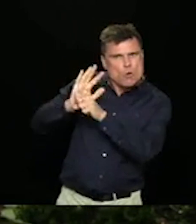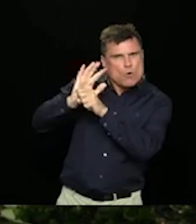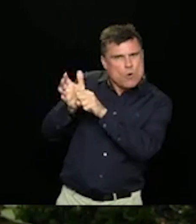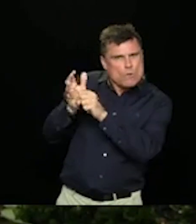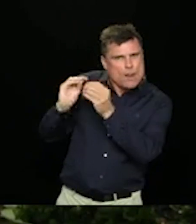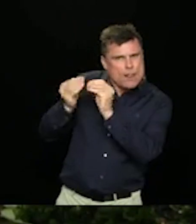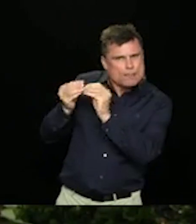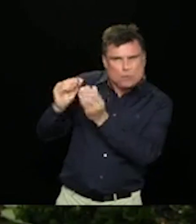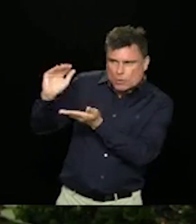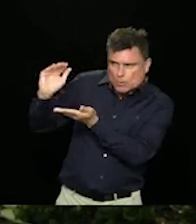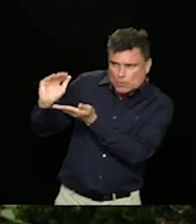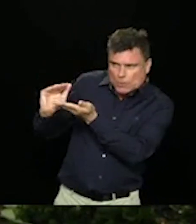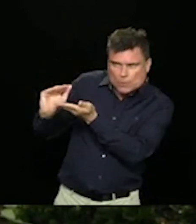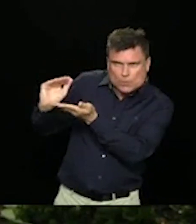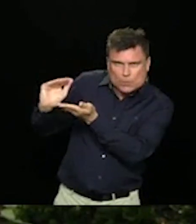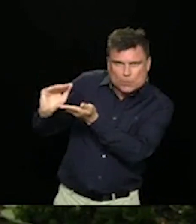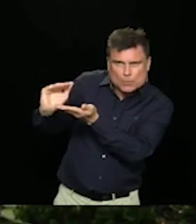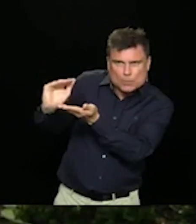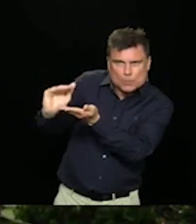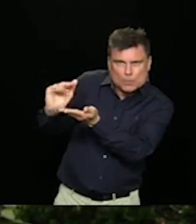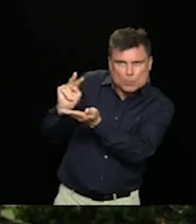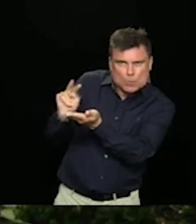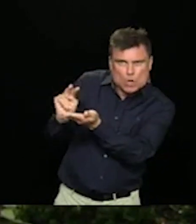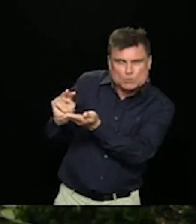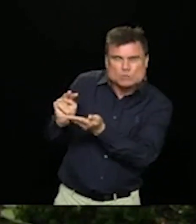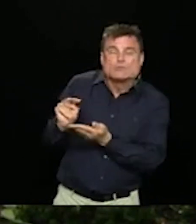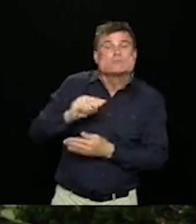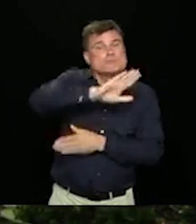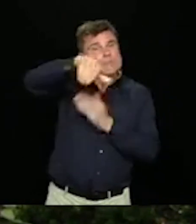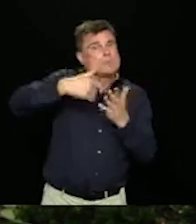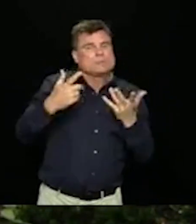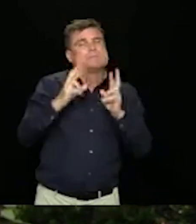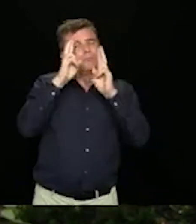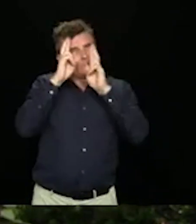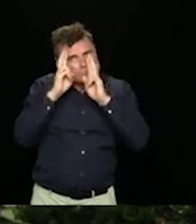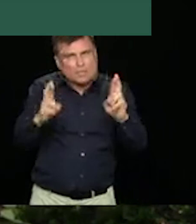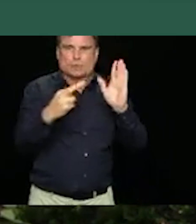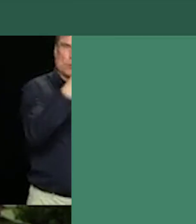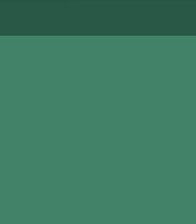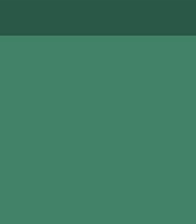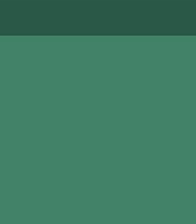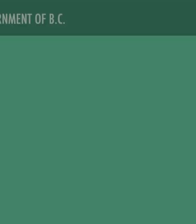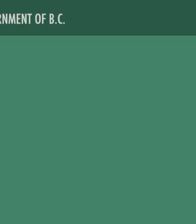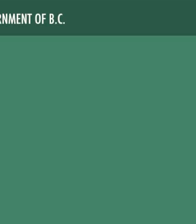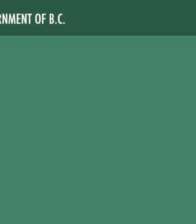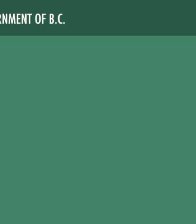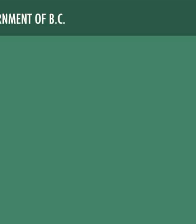of British Columbians. They need to hold the course until we can safely say it's time to move around.